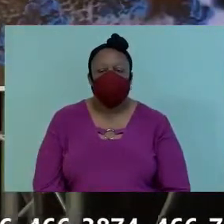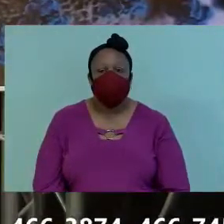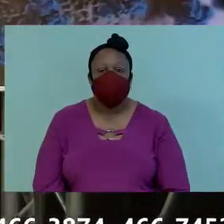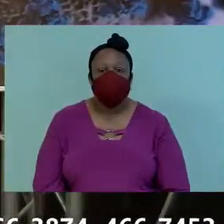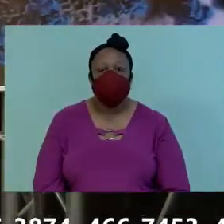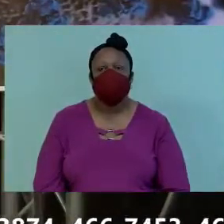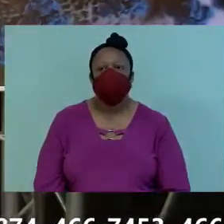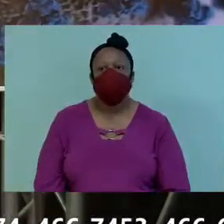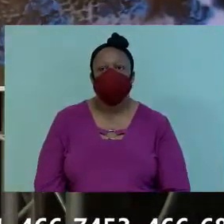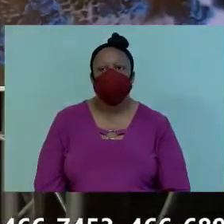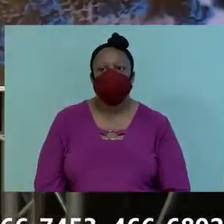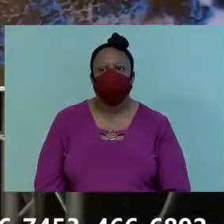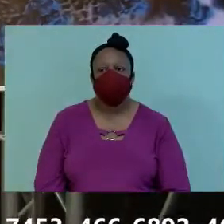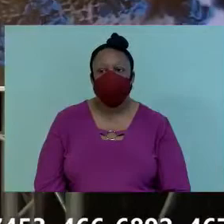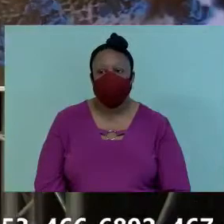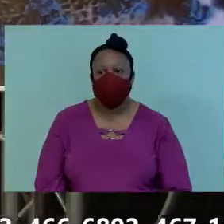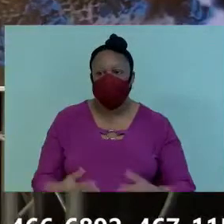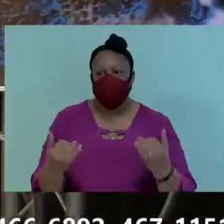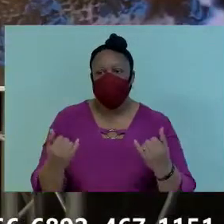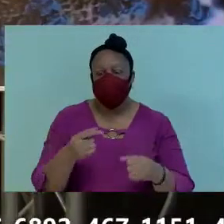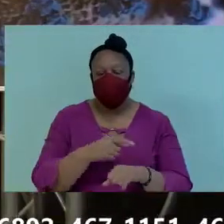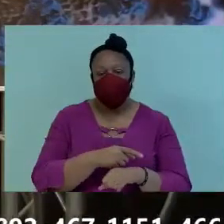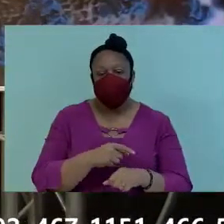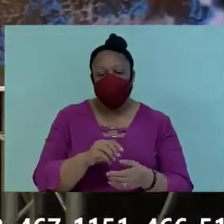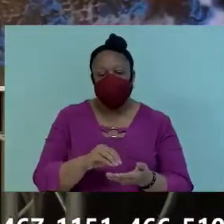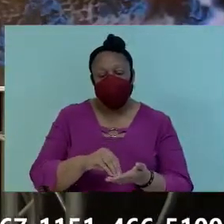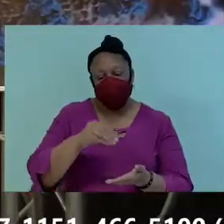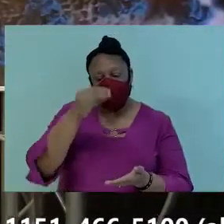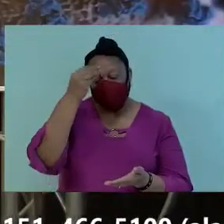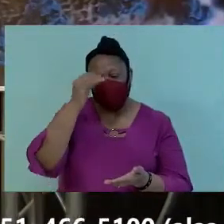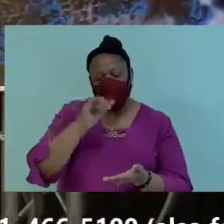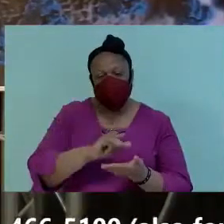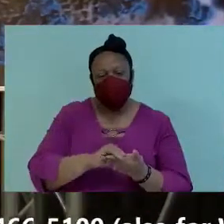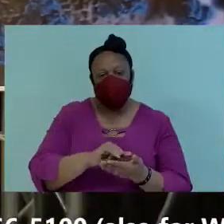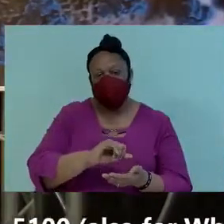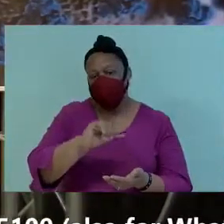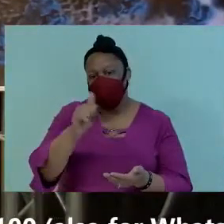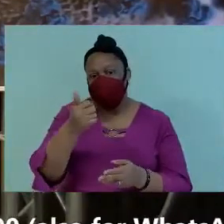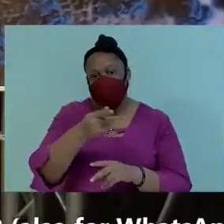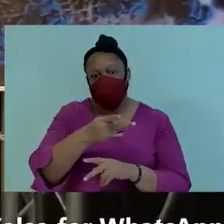Today I learned that in the Netherlands,